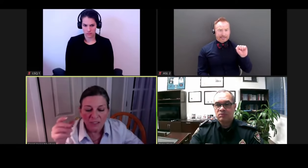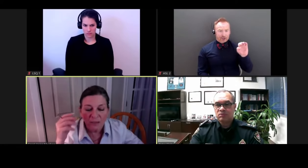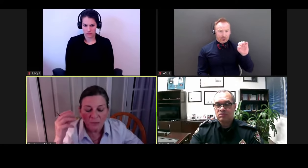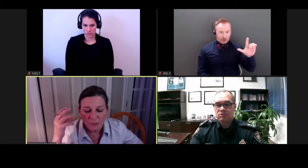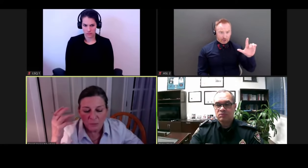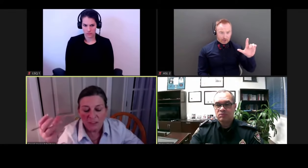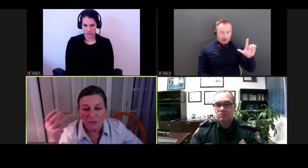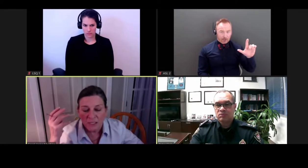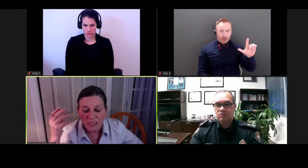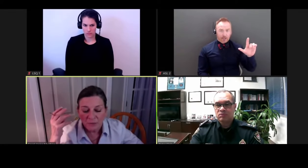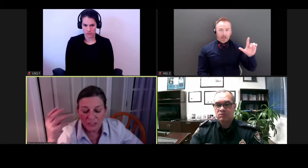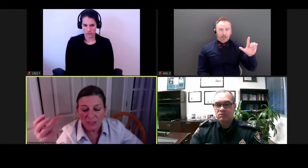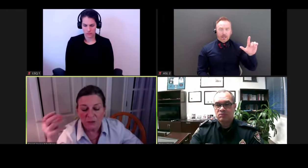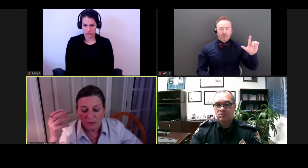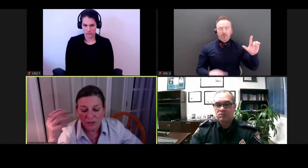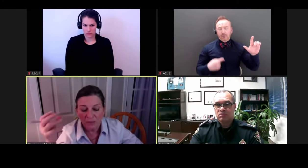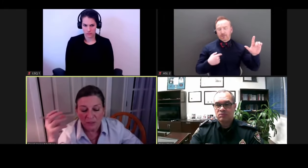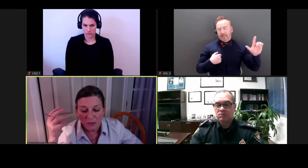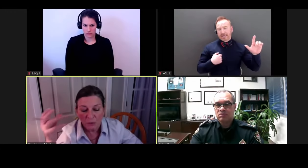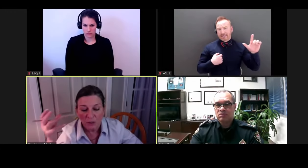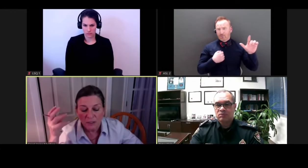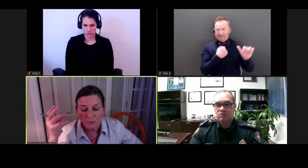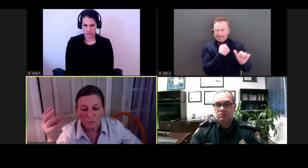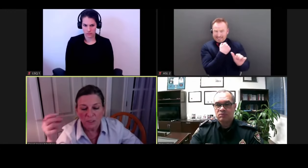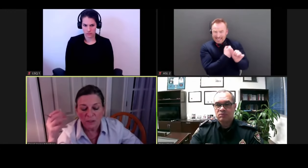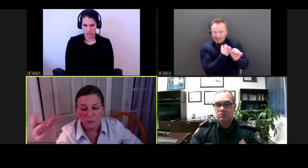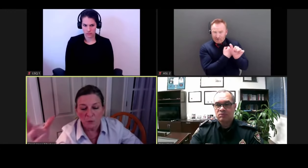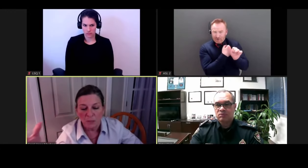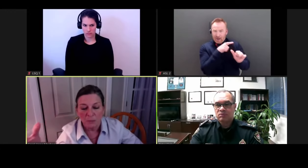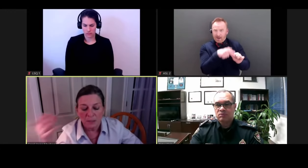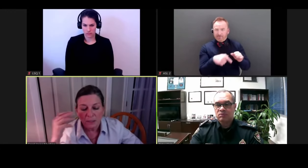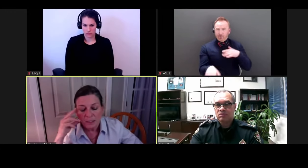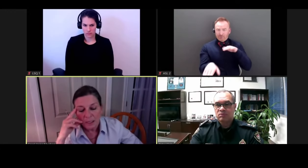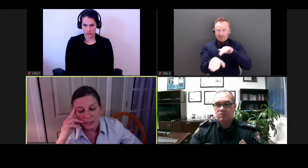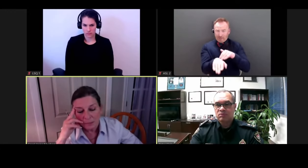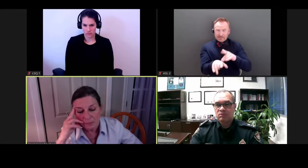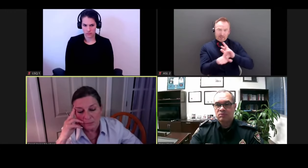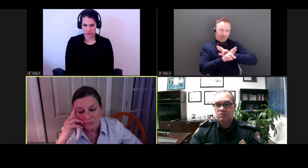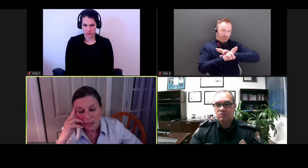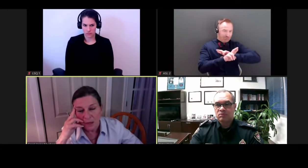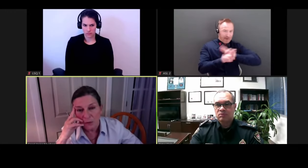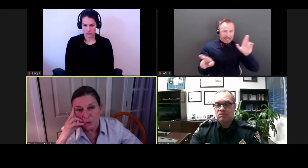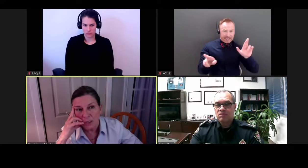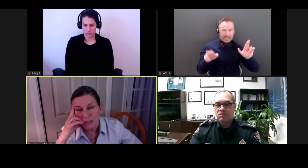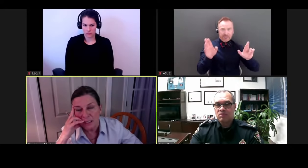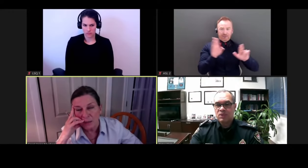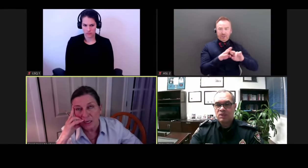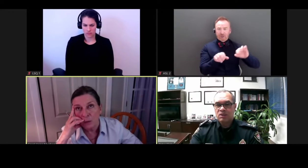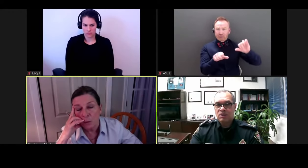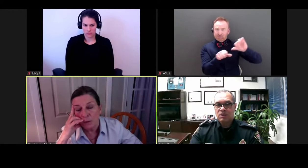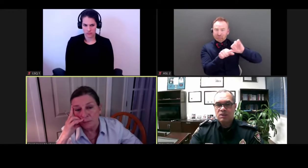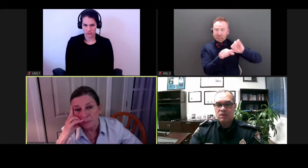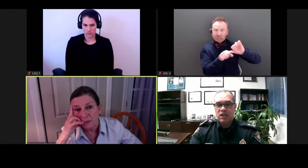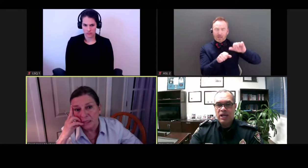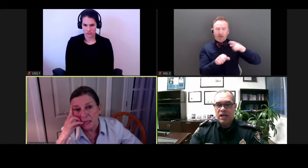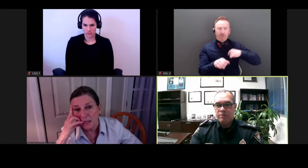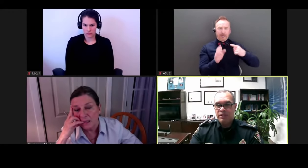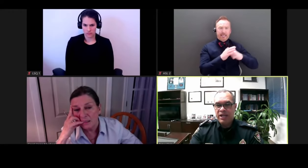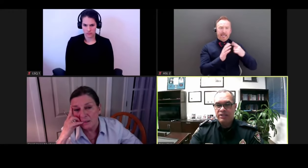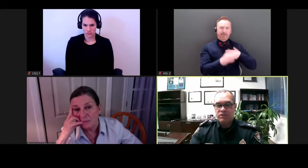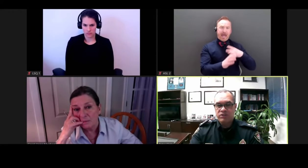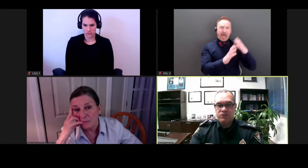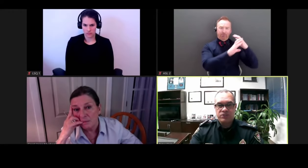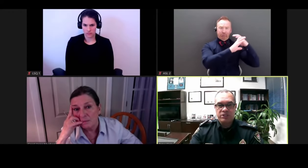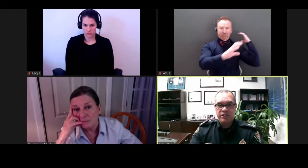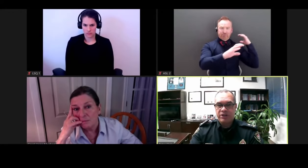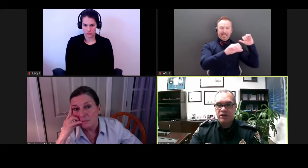give us the risk of danger of having these trucks ready to fuel up other trucks in the downtown core? I'm in the